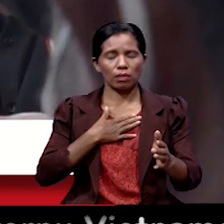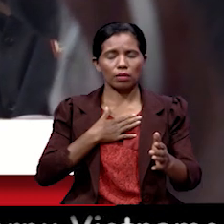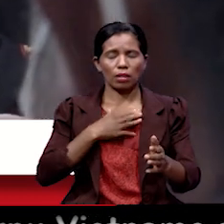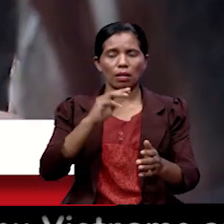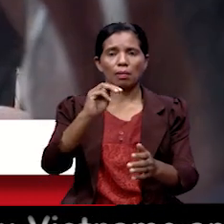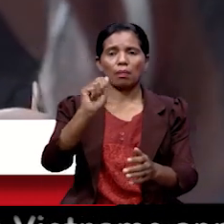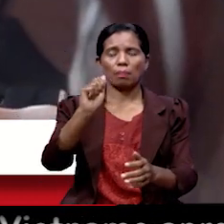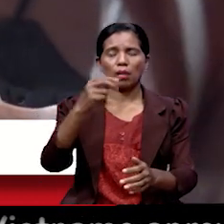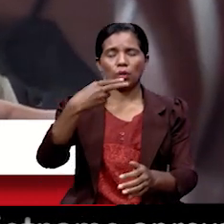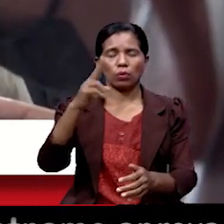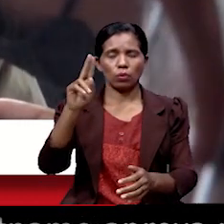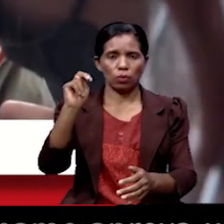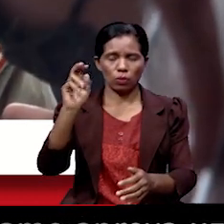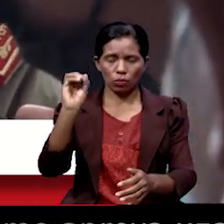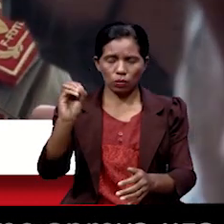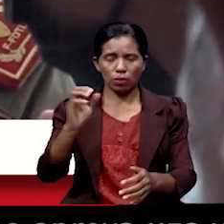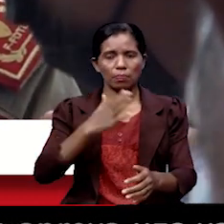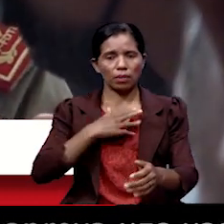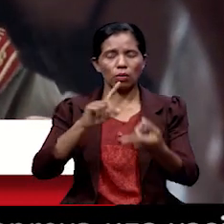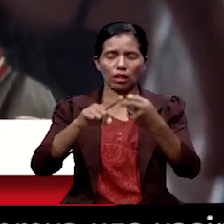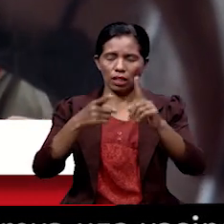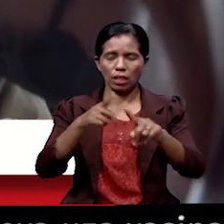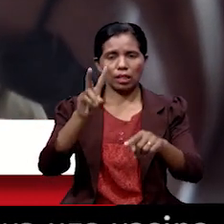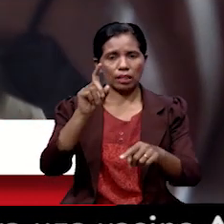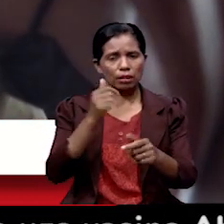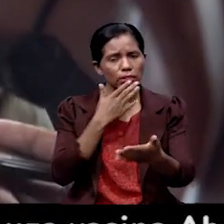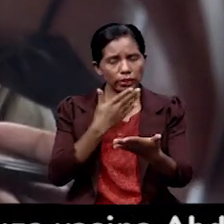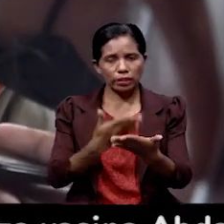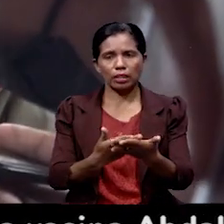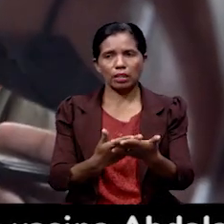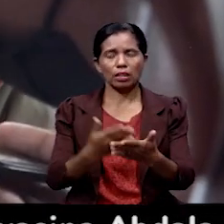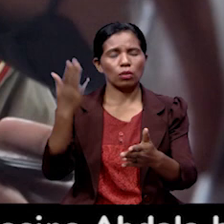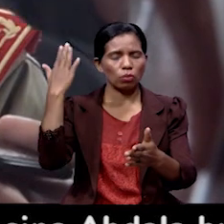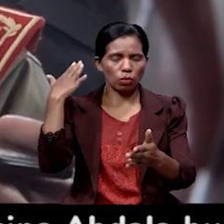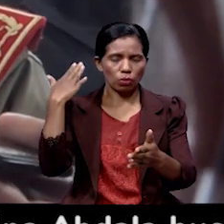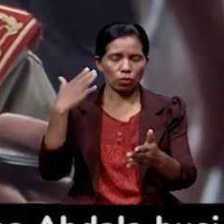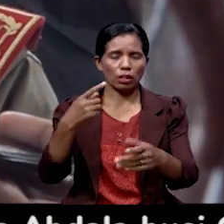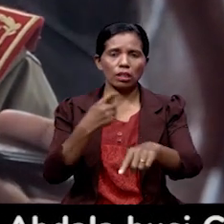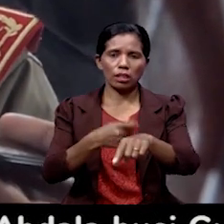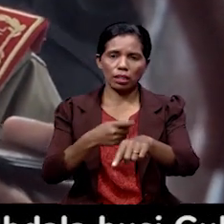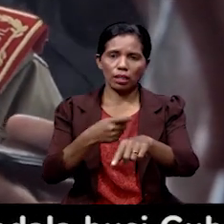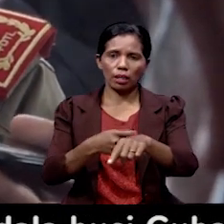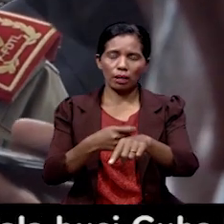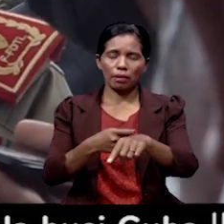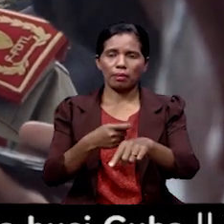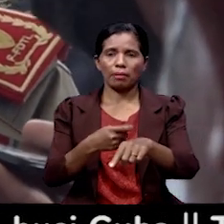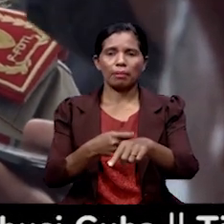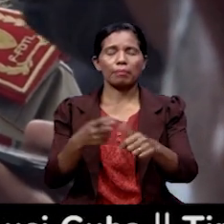nunia nudar, membro do Comitê Central Primeira Geração de Nia, e